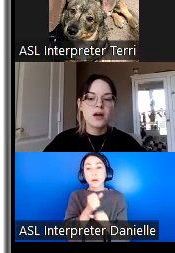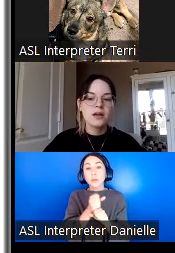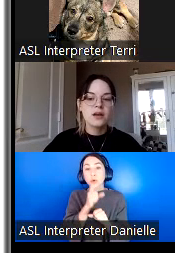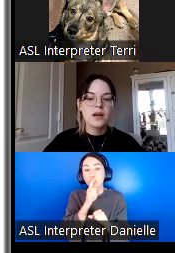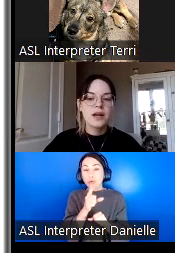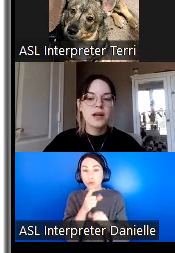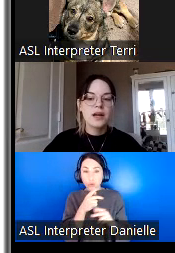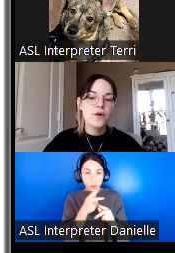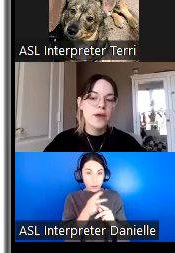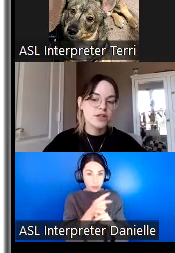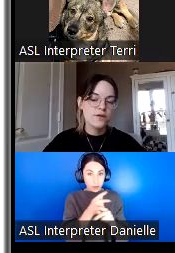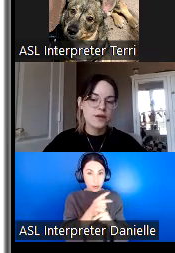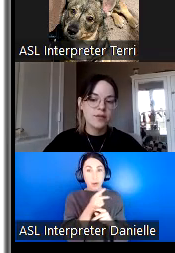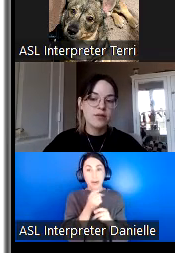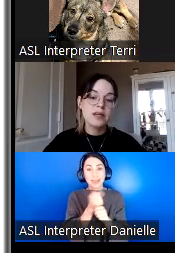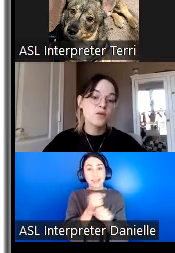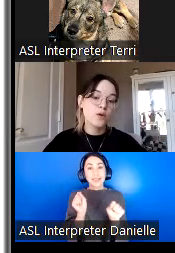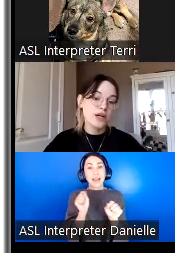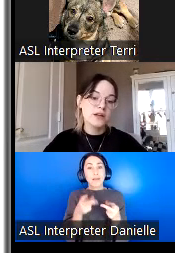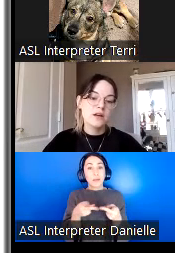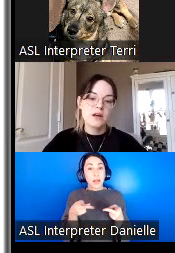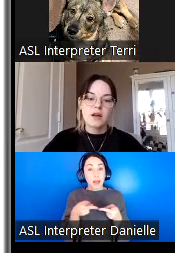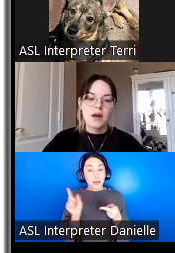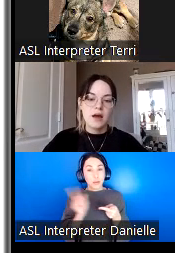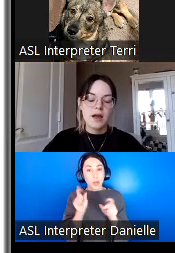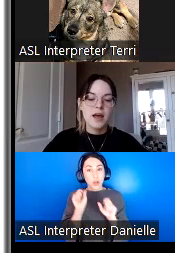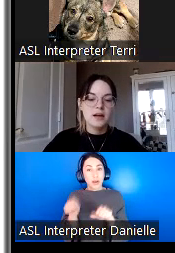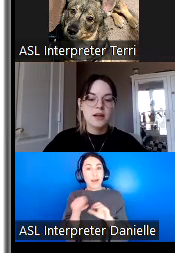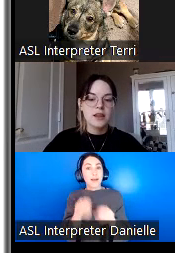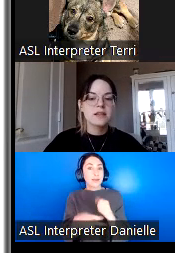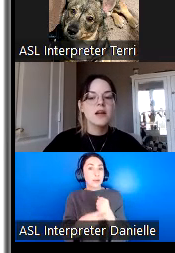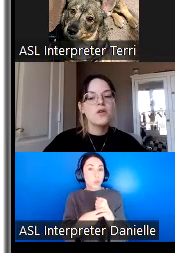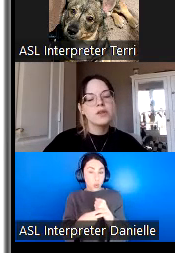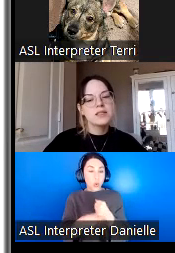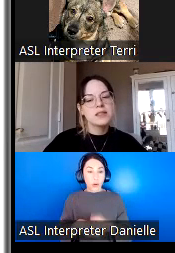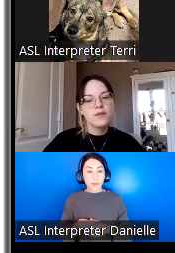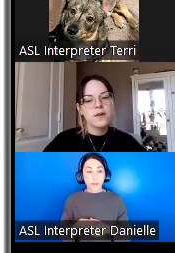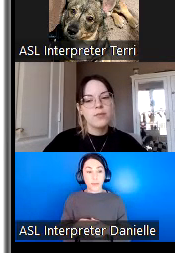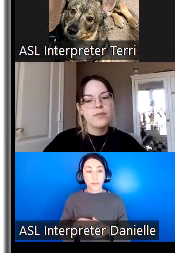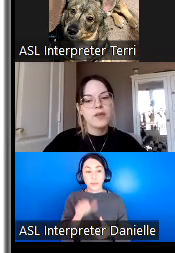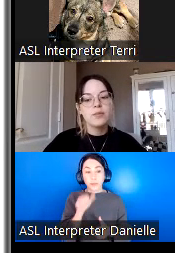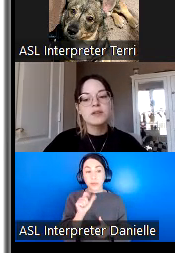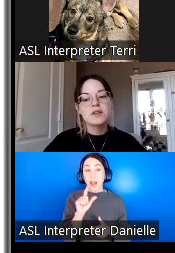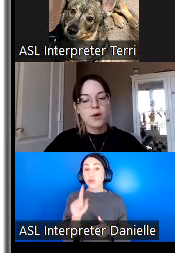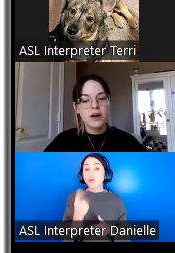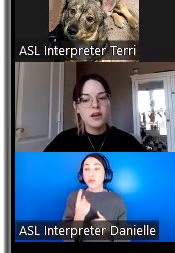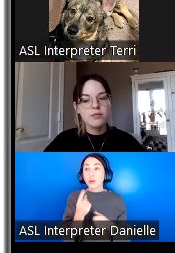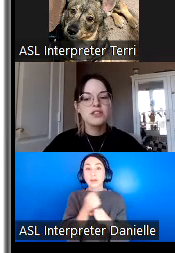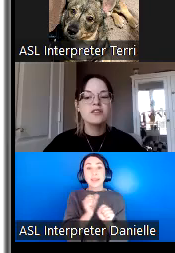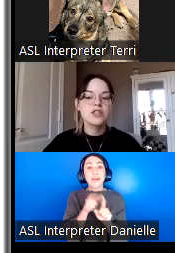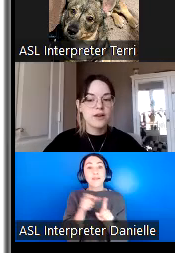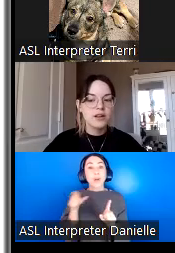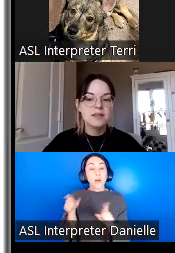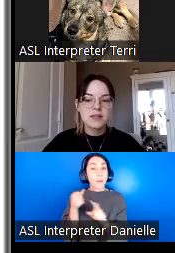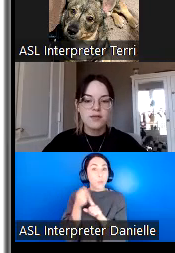collaborate on a safe location for them to be stored. And that's not only safe from the abusive party,